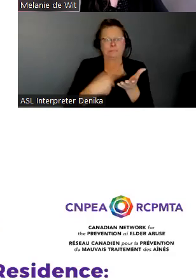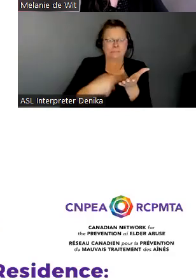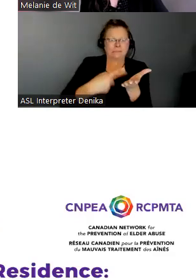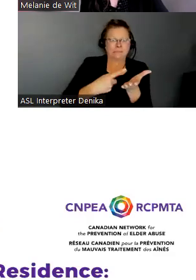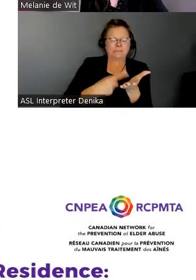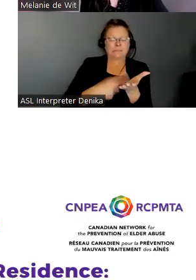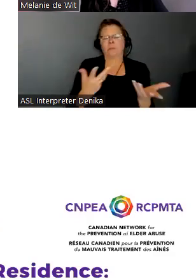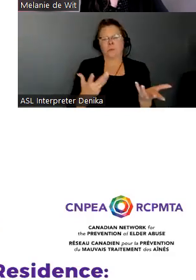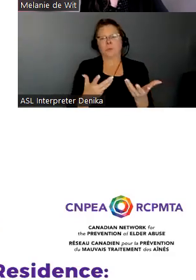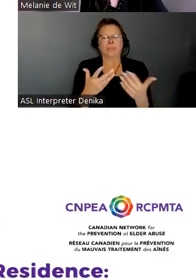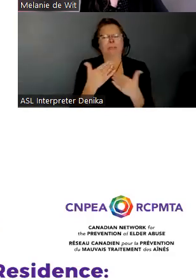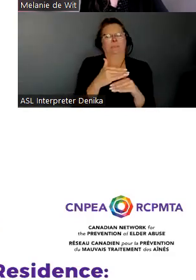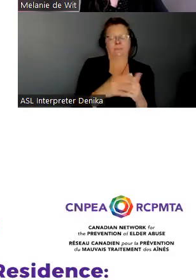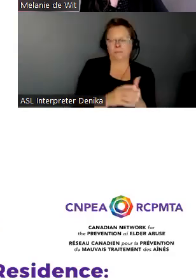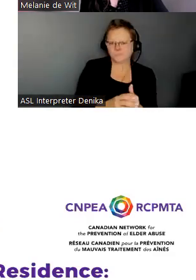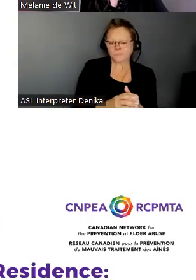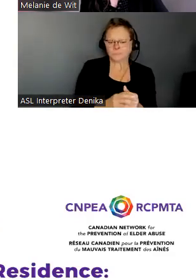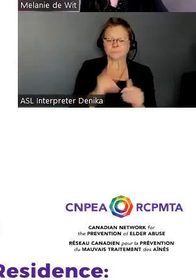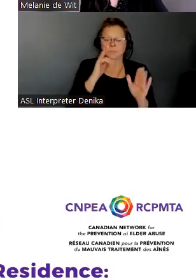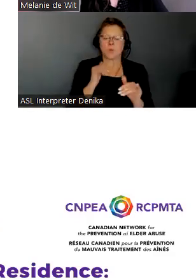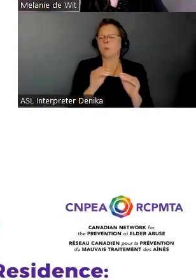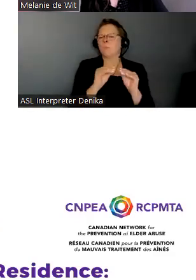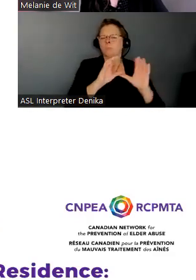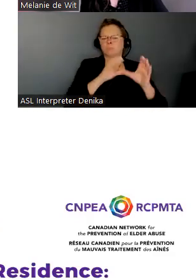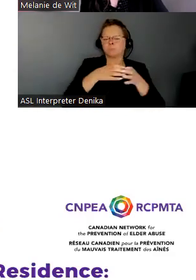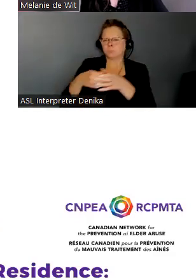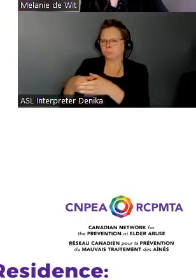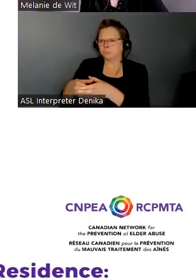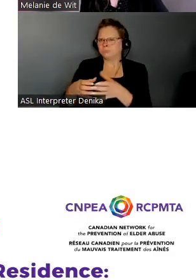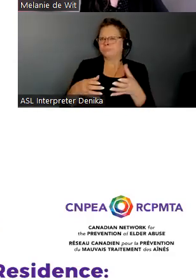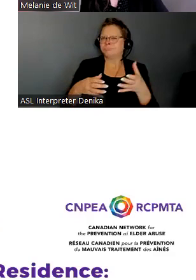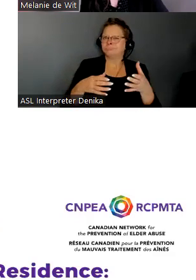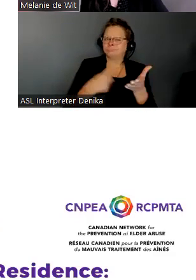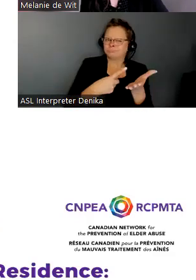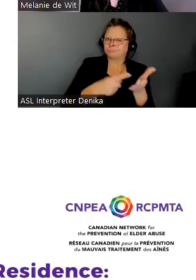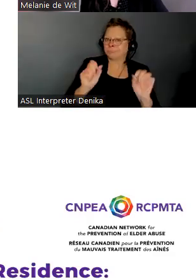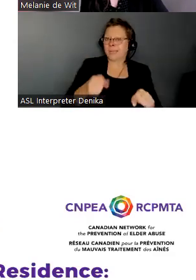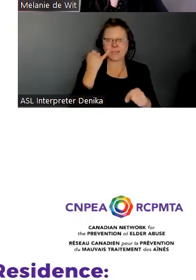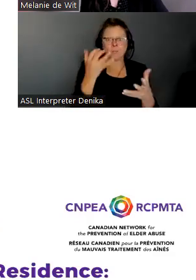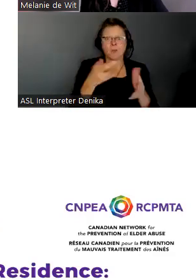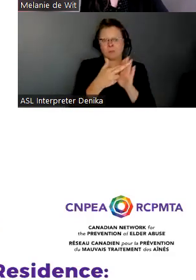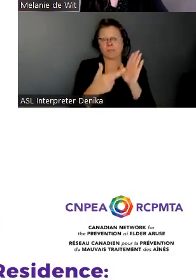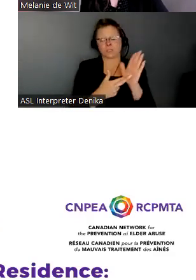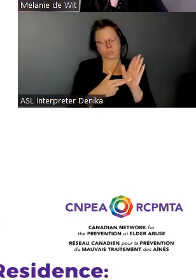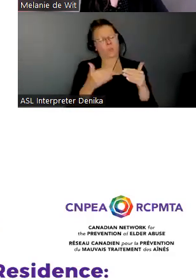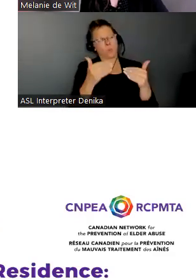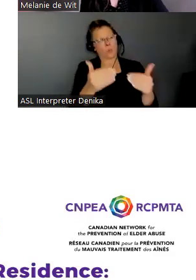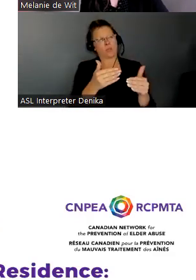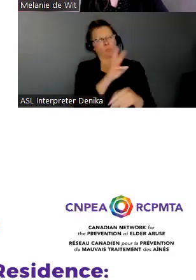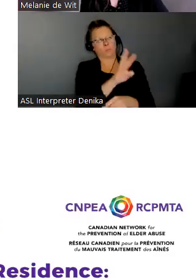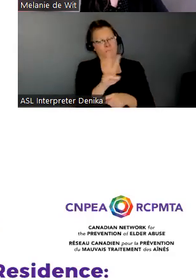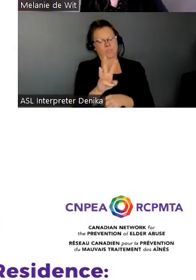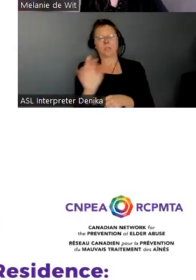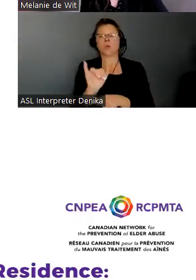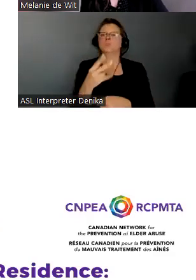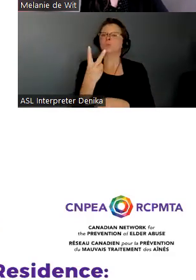more small discussions because we are limiting that registration. So if you want to register, please do so on our website. We also have two webinars